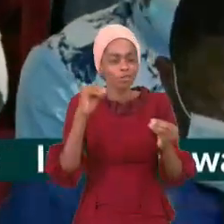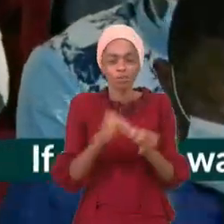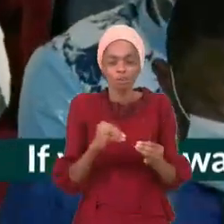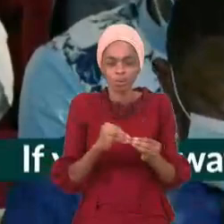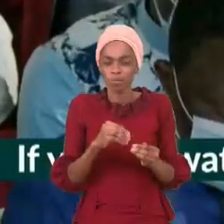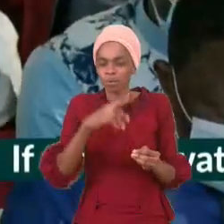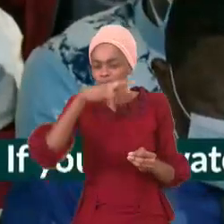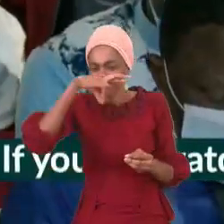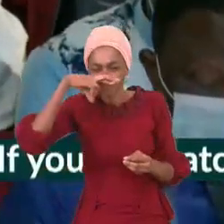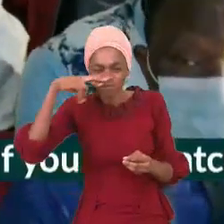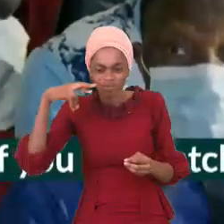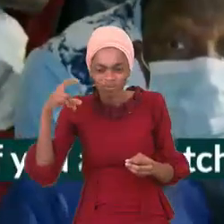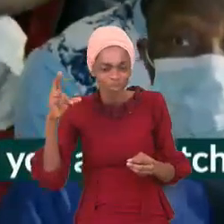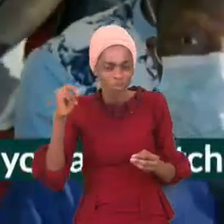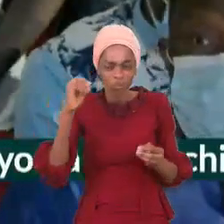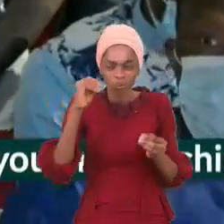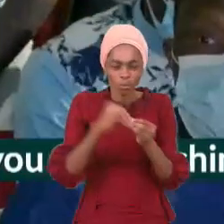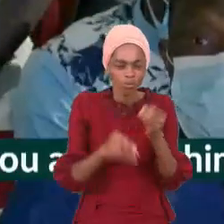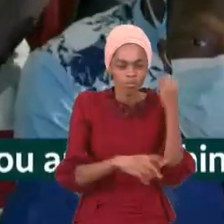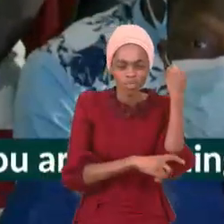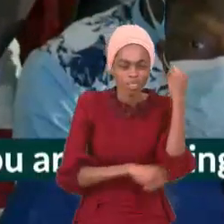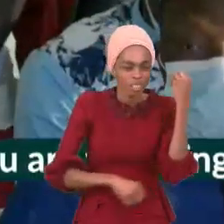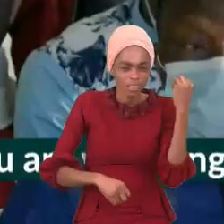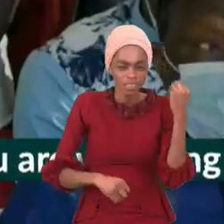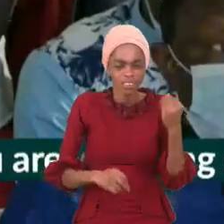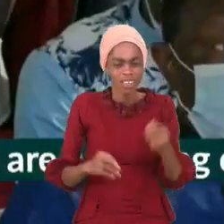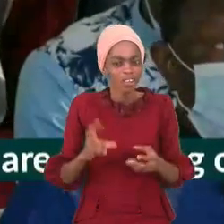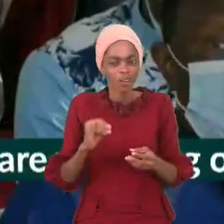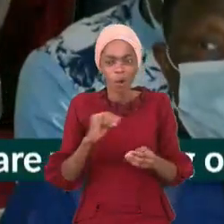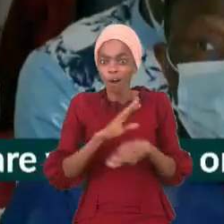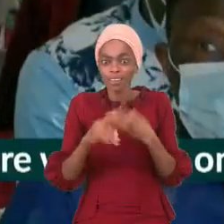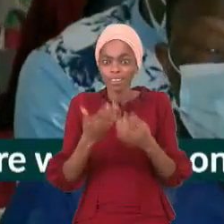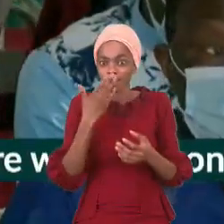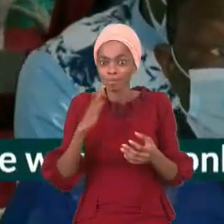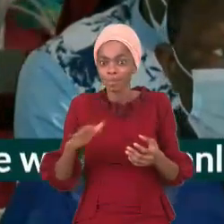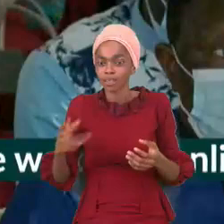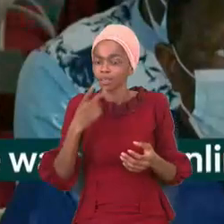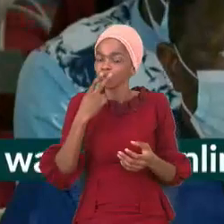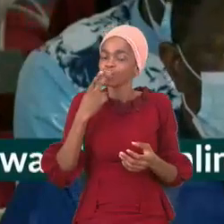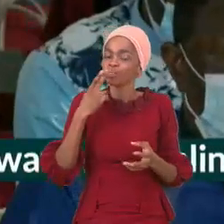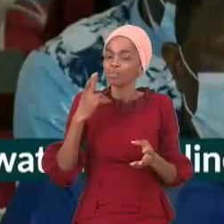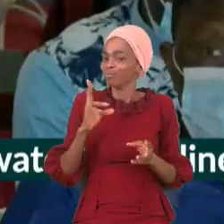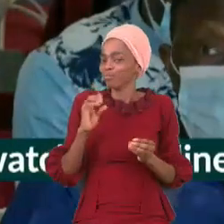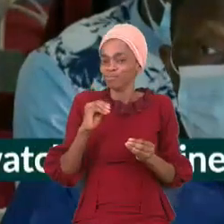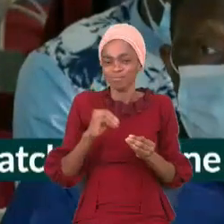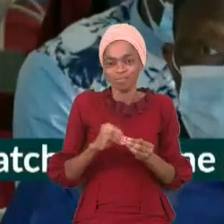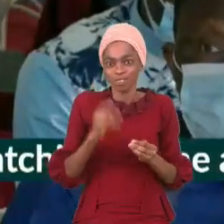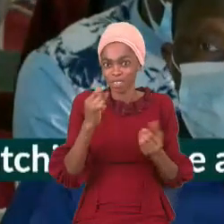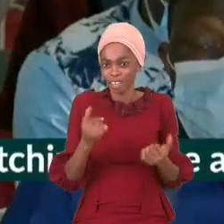You will see it displayed online there. On the YouTube, on Facebook,